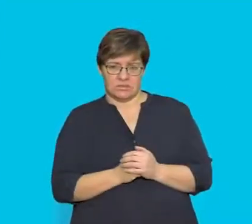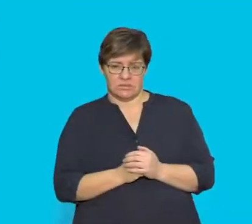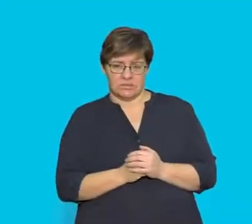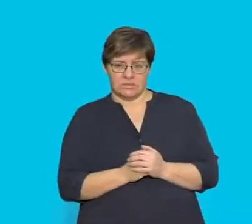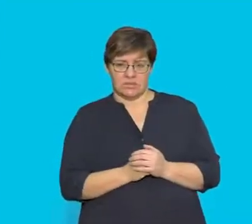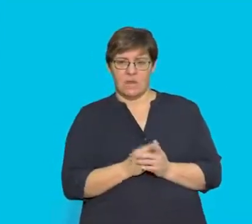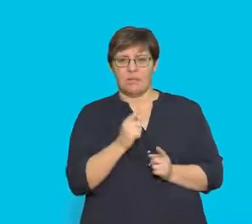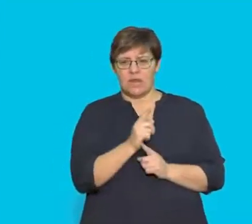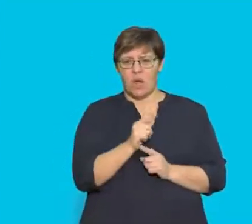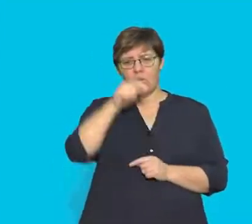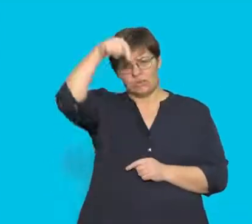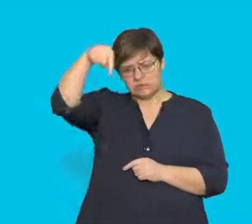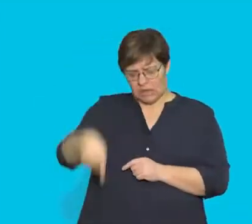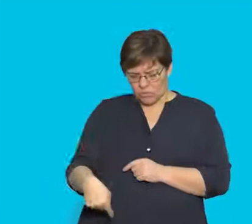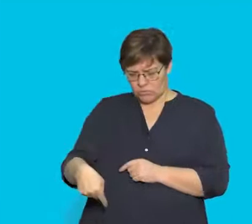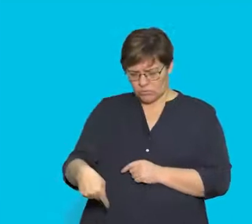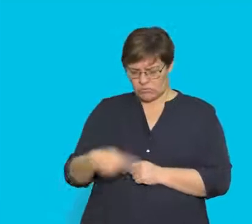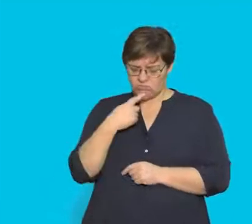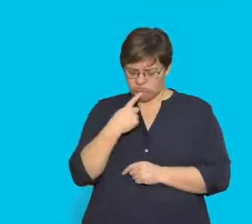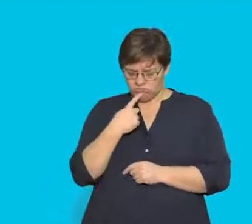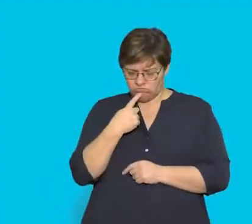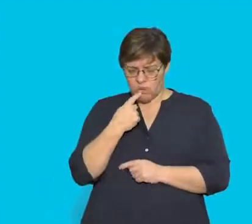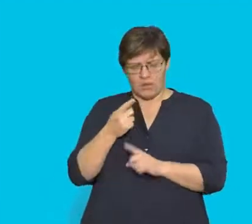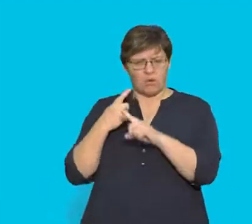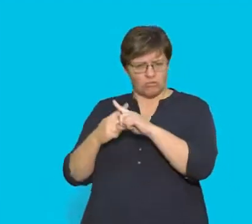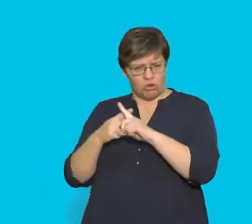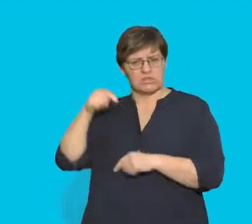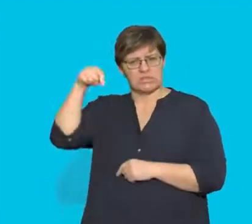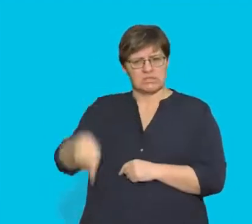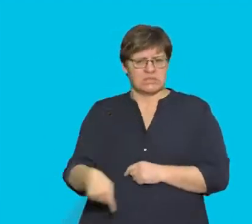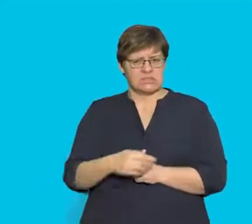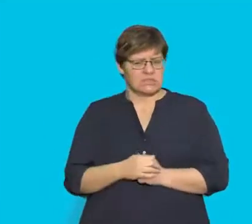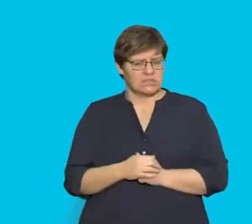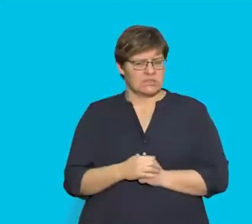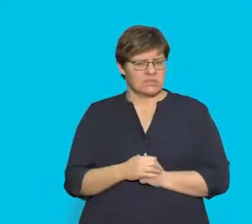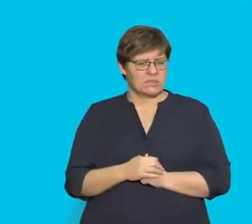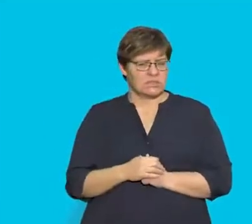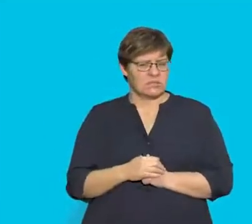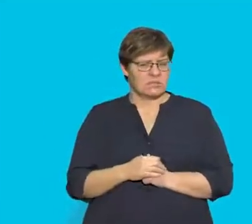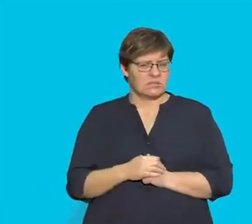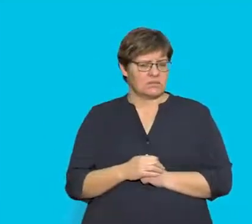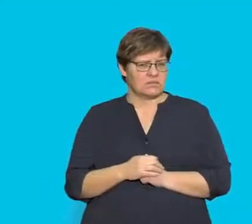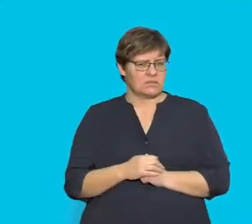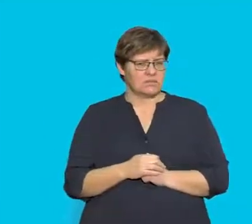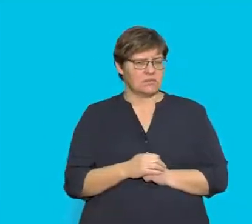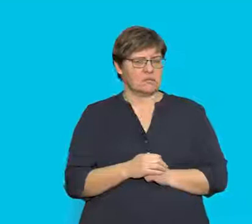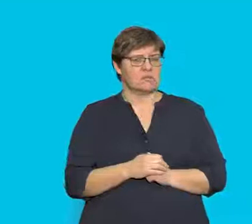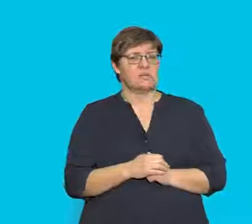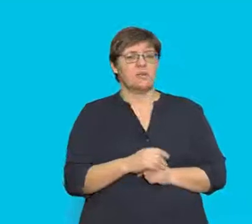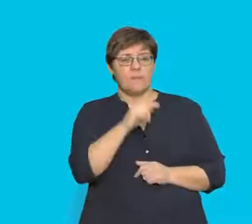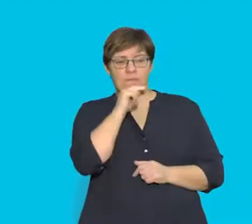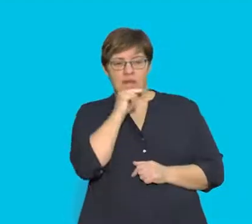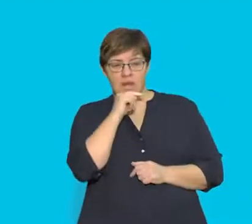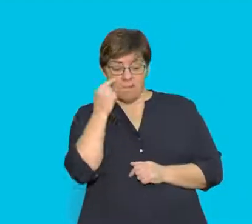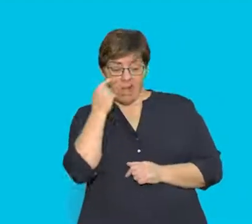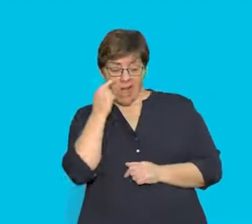But over here, the current is moving down. So we've represented, the eye would see the current going down. It's